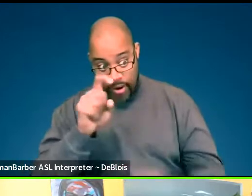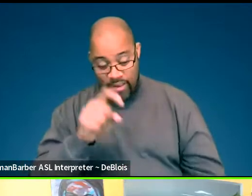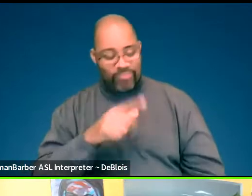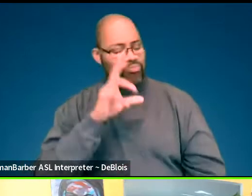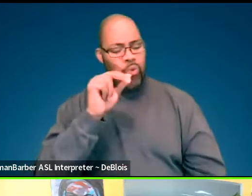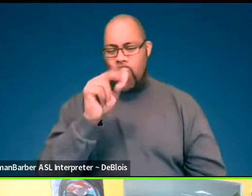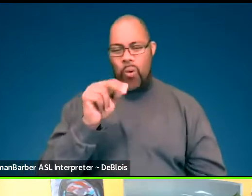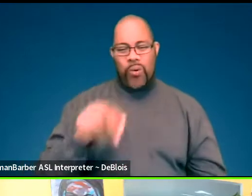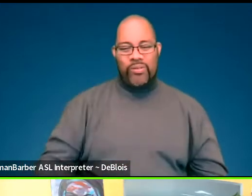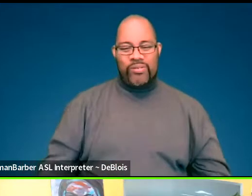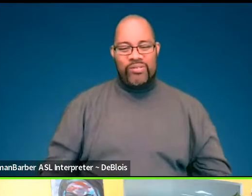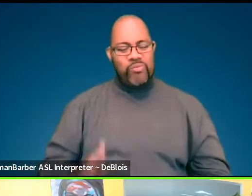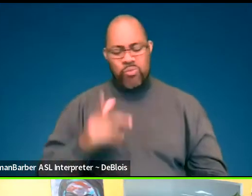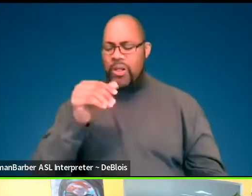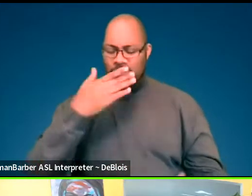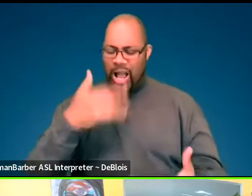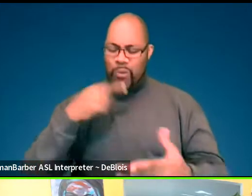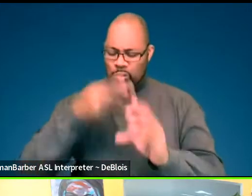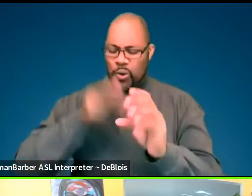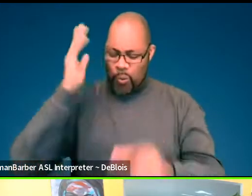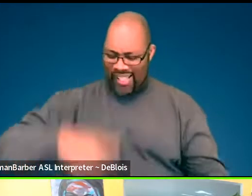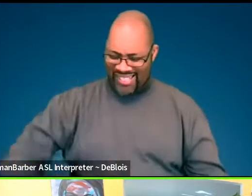all. That's good. I'm going to join. All right, cool.